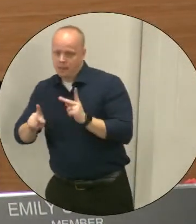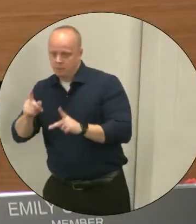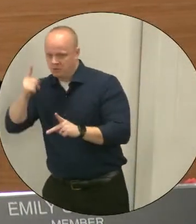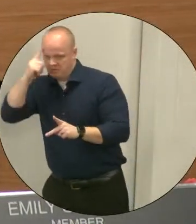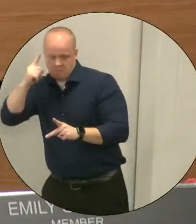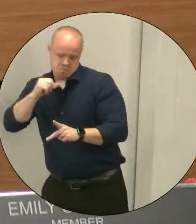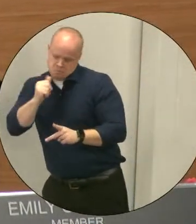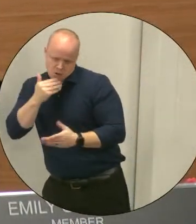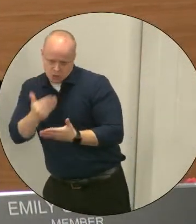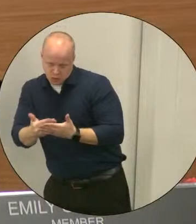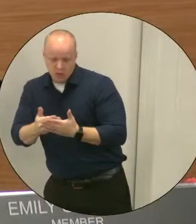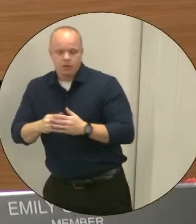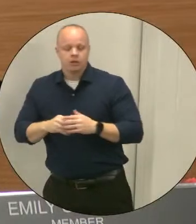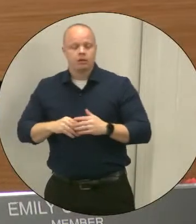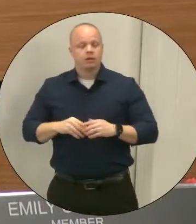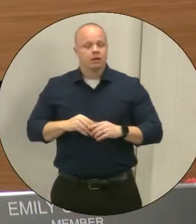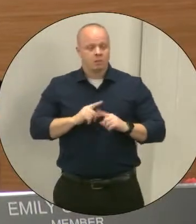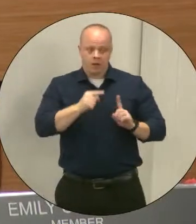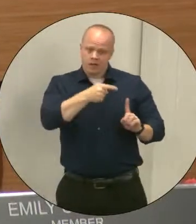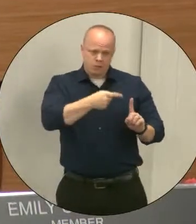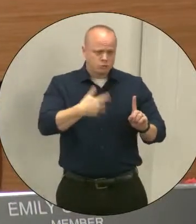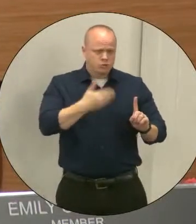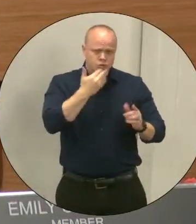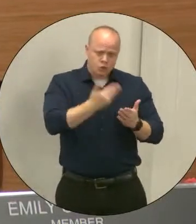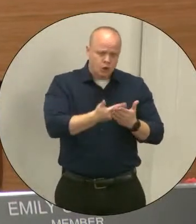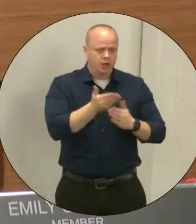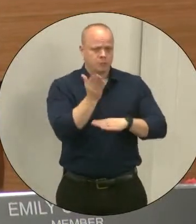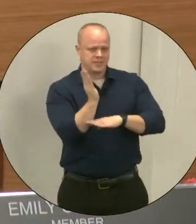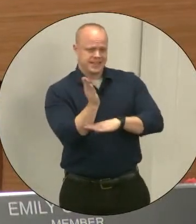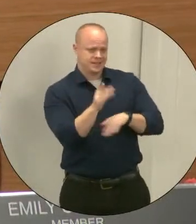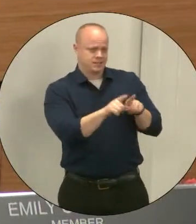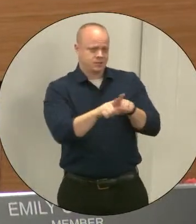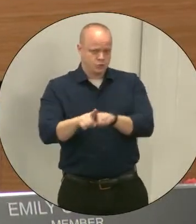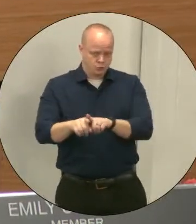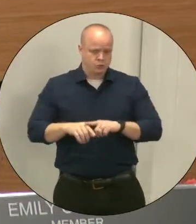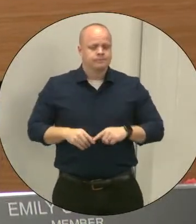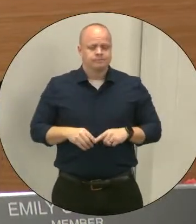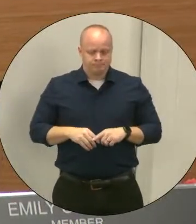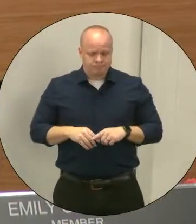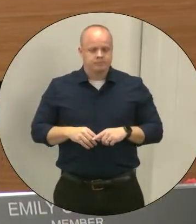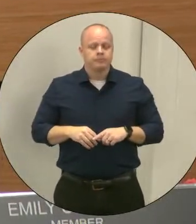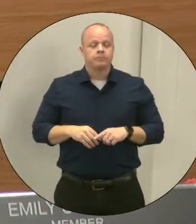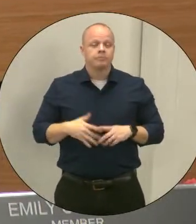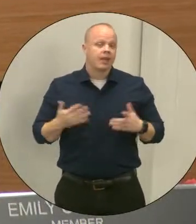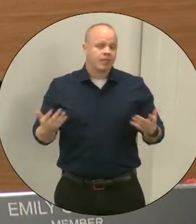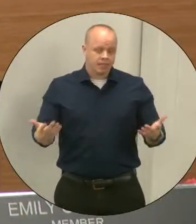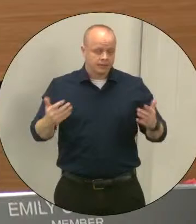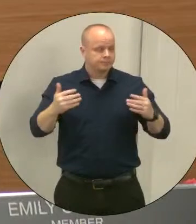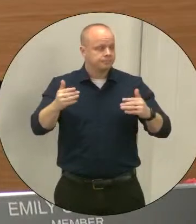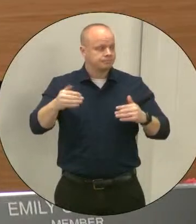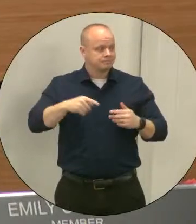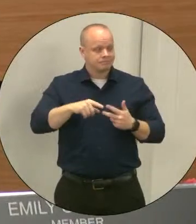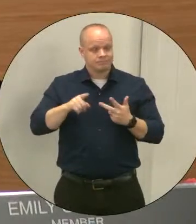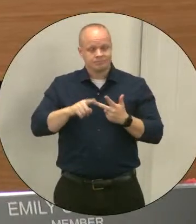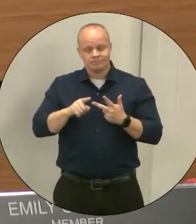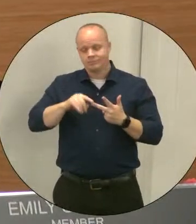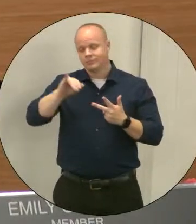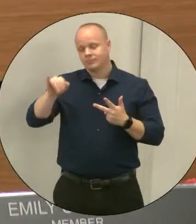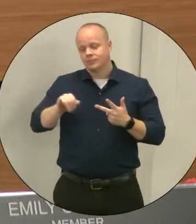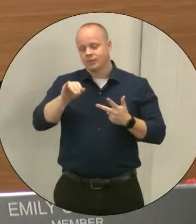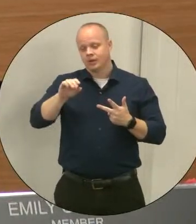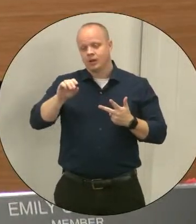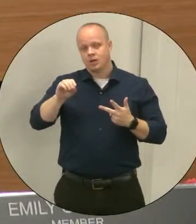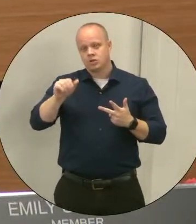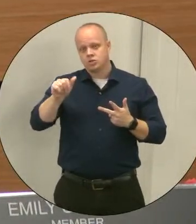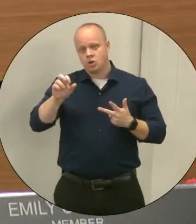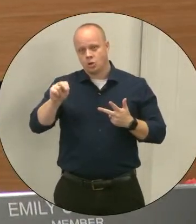good. He was very good at presenting as well. And then there was Joan, and one of the